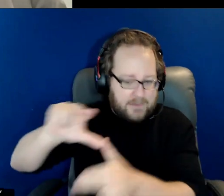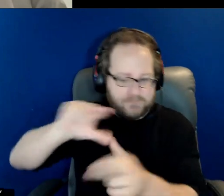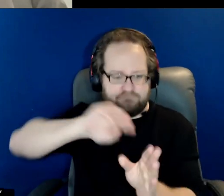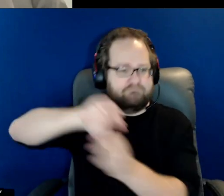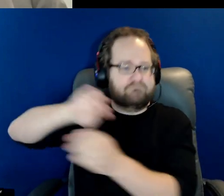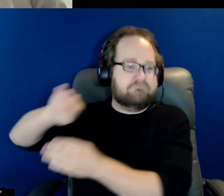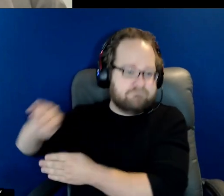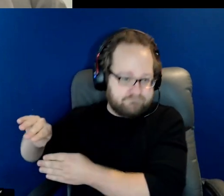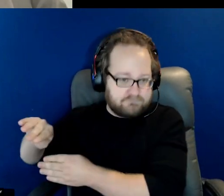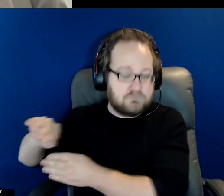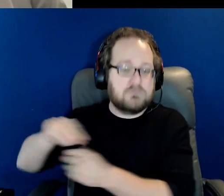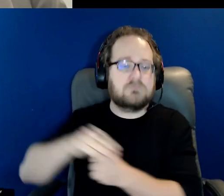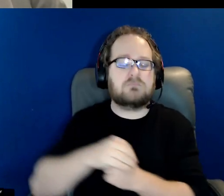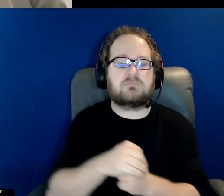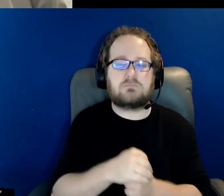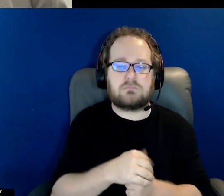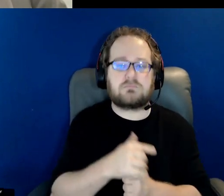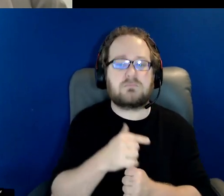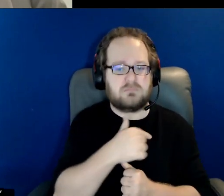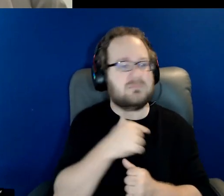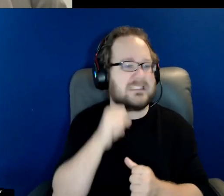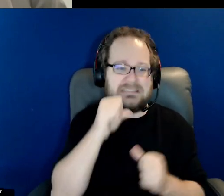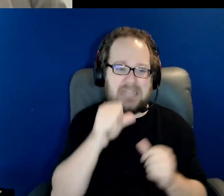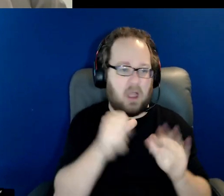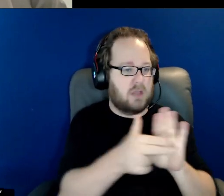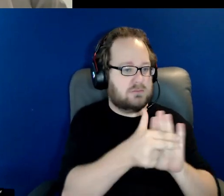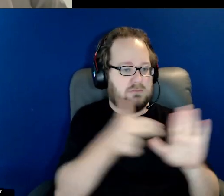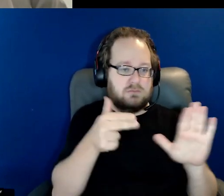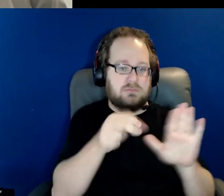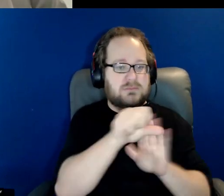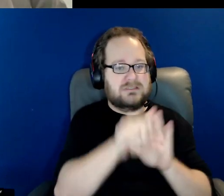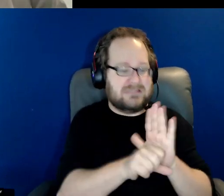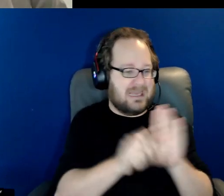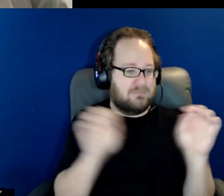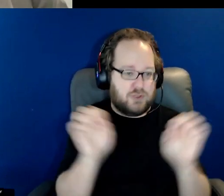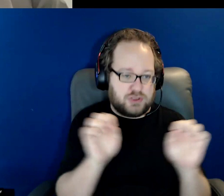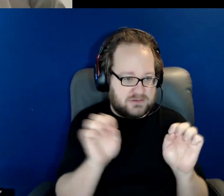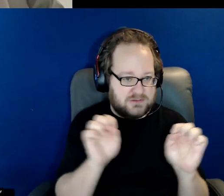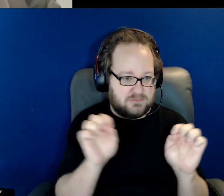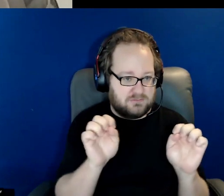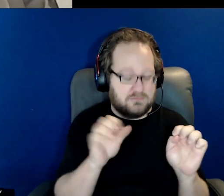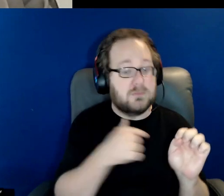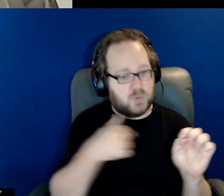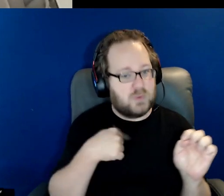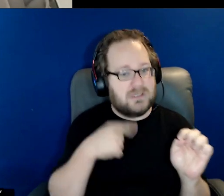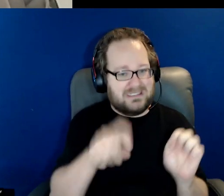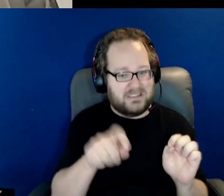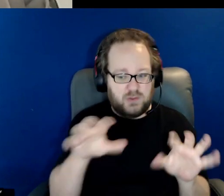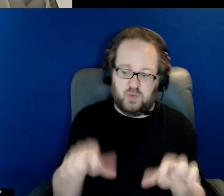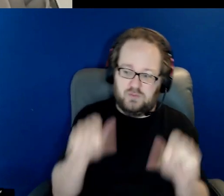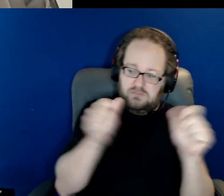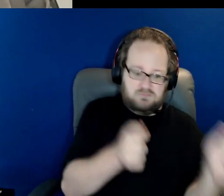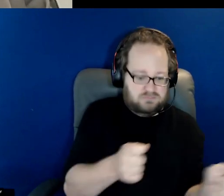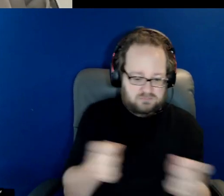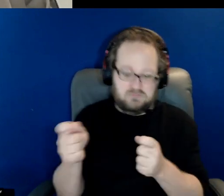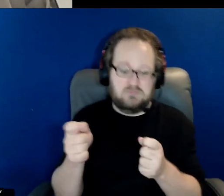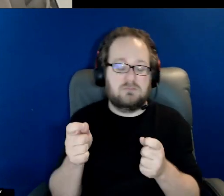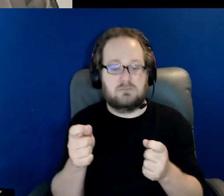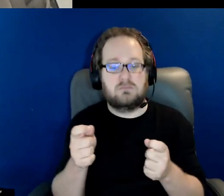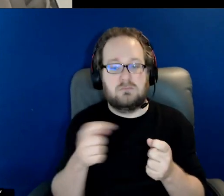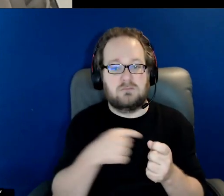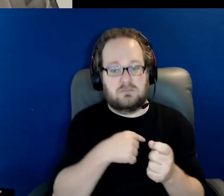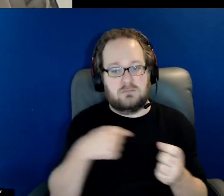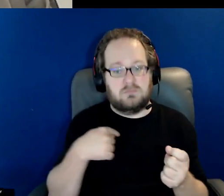and localities are expected to manage mass heat events absent other weather-related events.